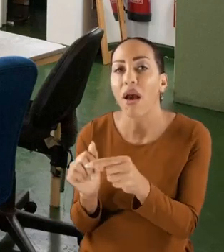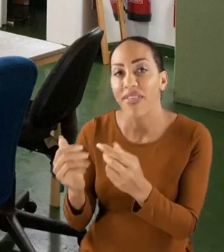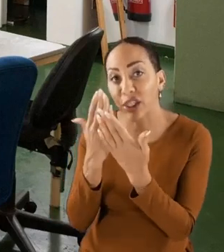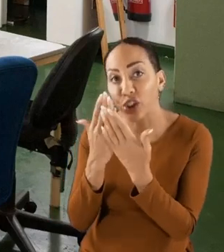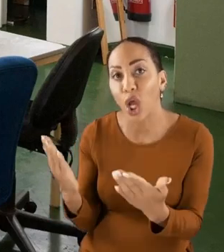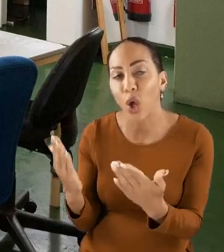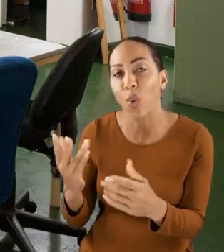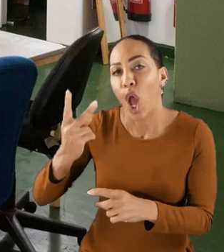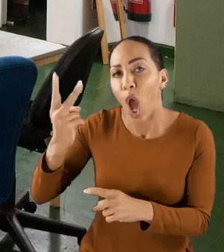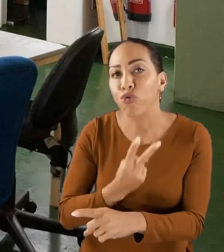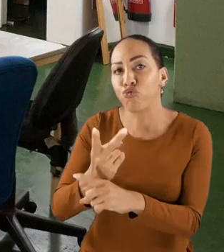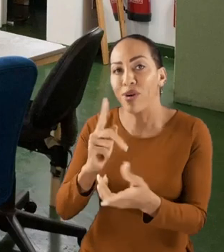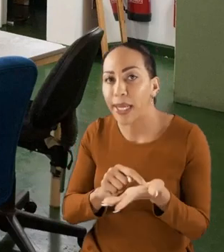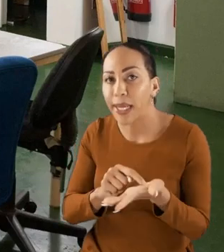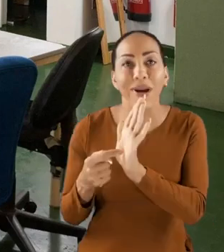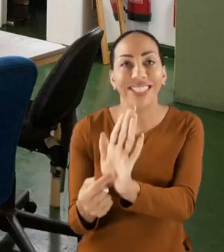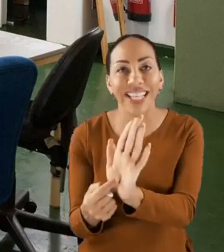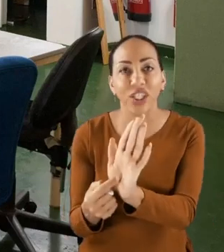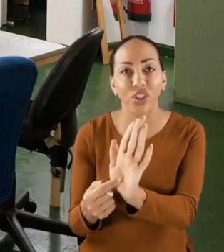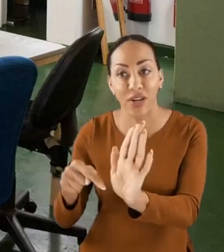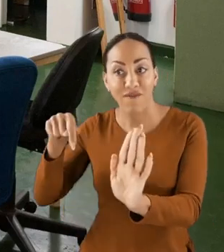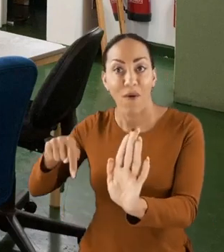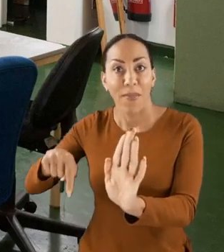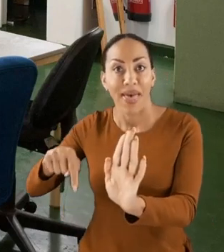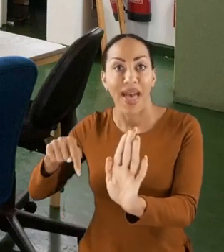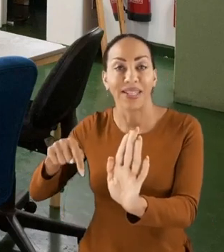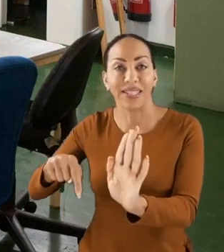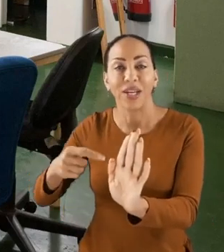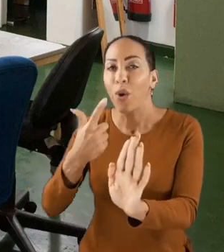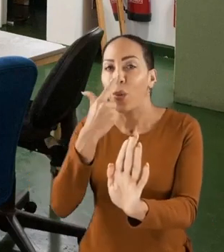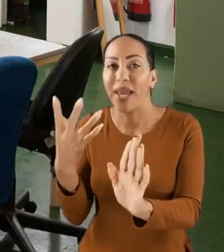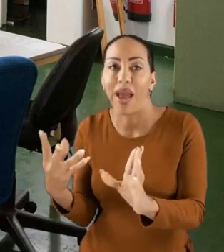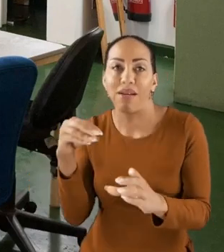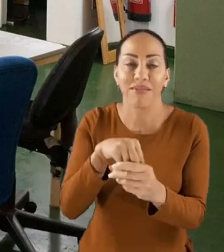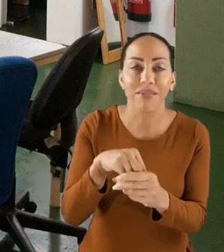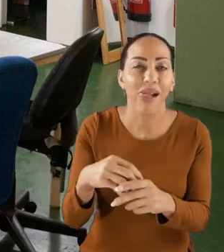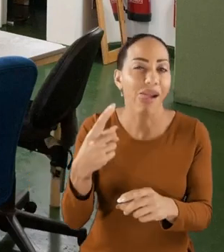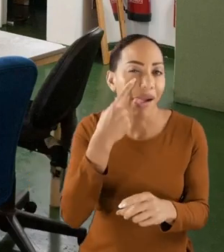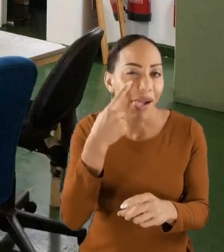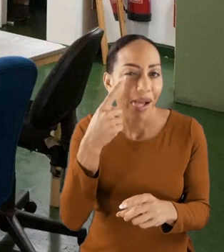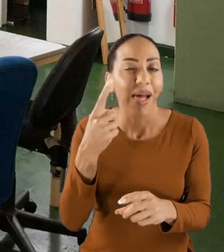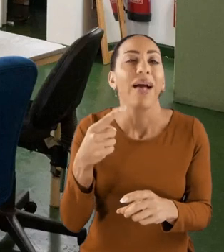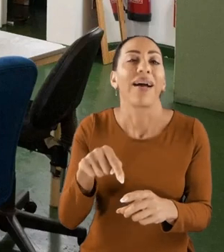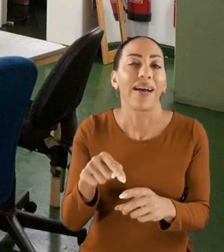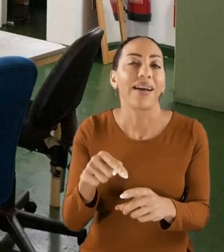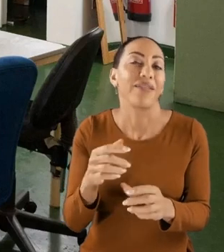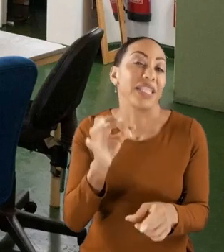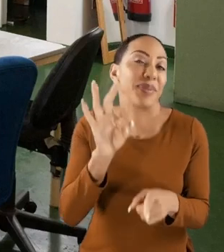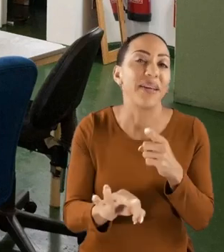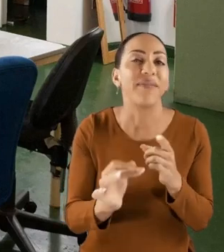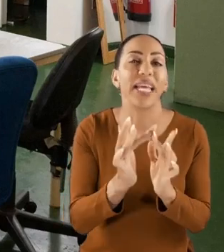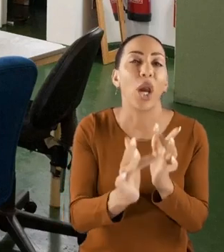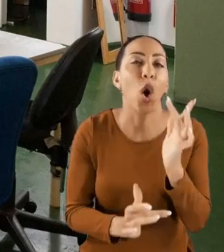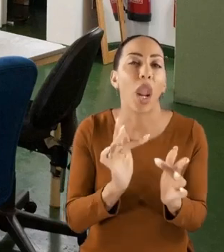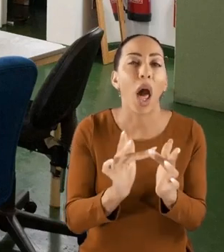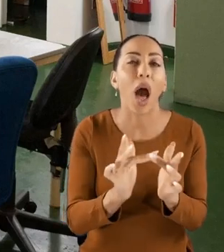a representation of that show for online audiences that is experimental in this telepresence space, so specifically